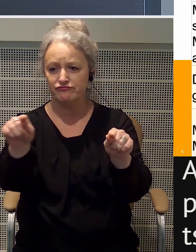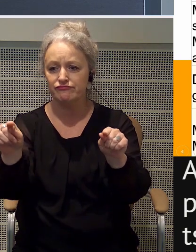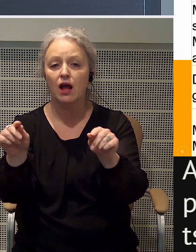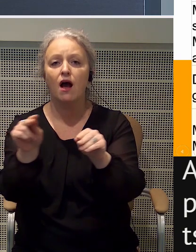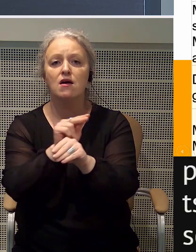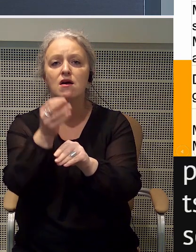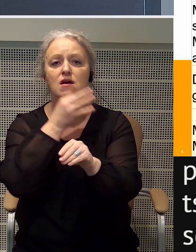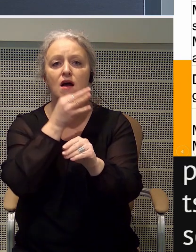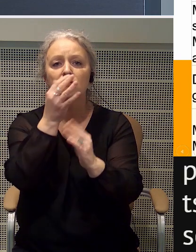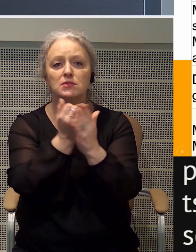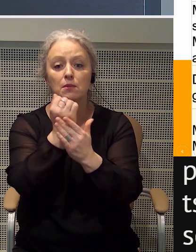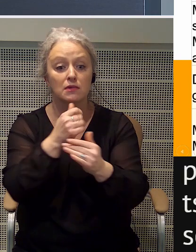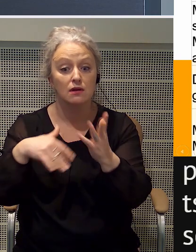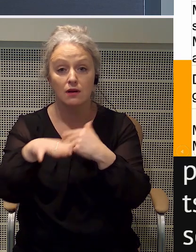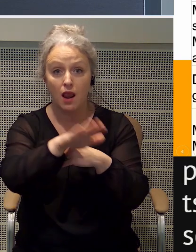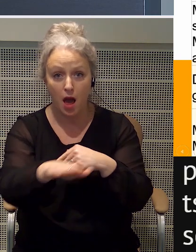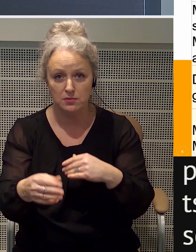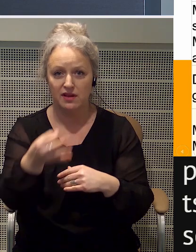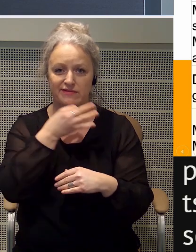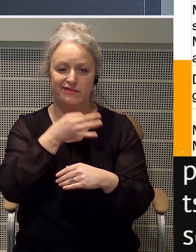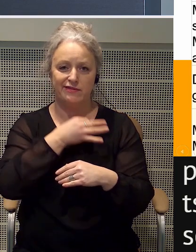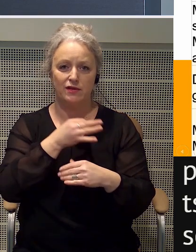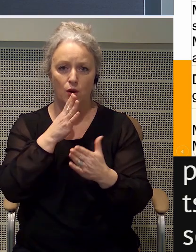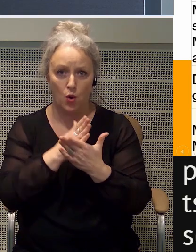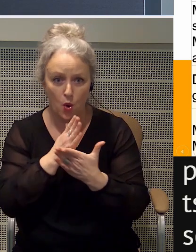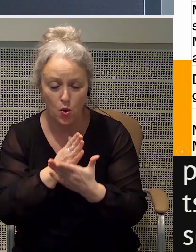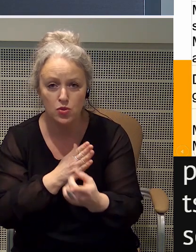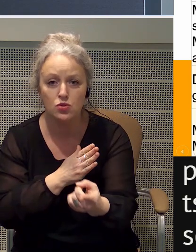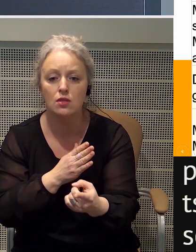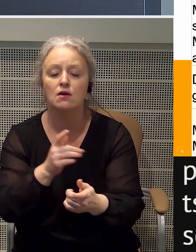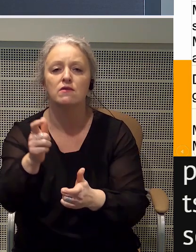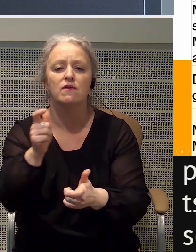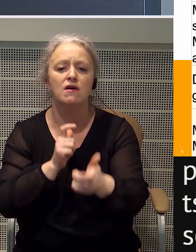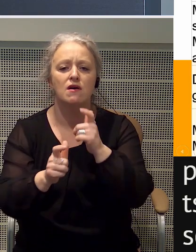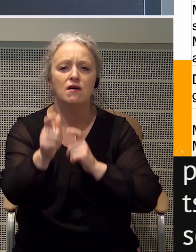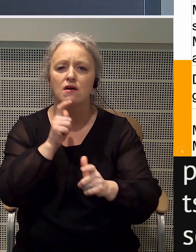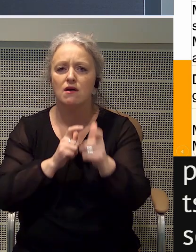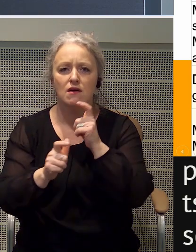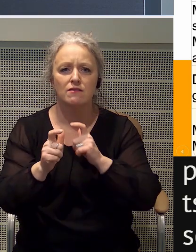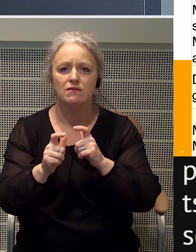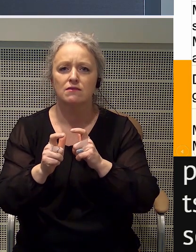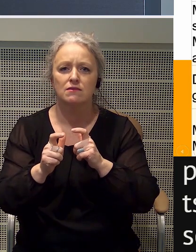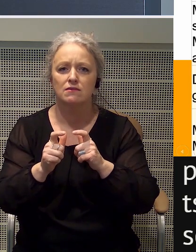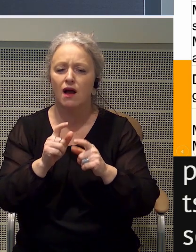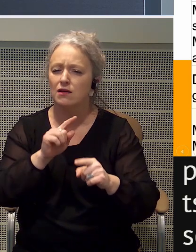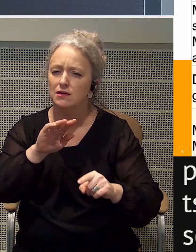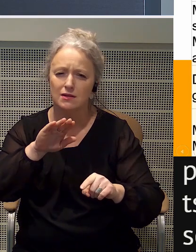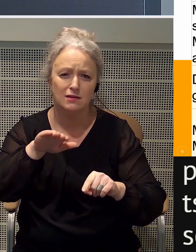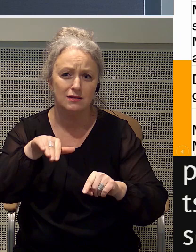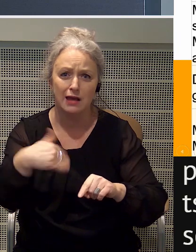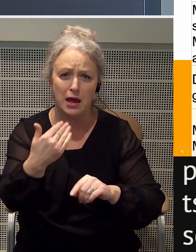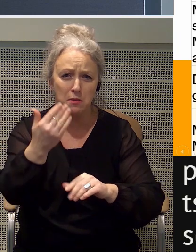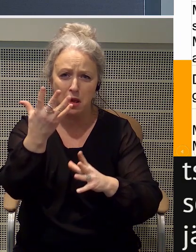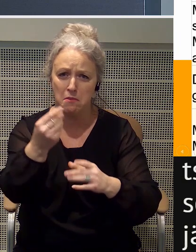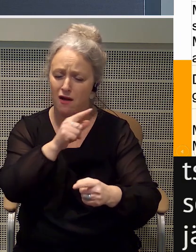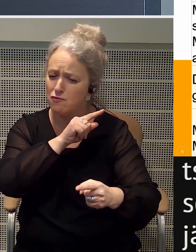days, recent weeks. And the feedback says clearly that the treatment